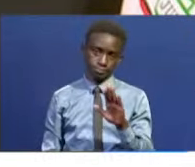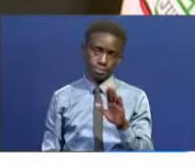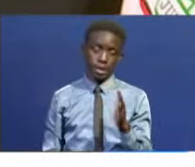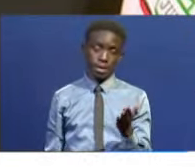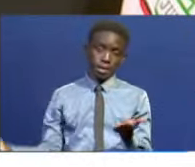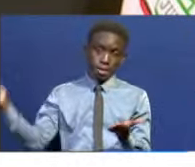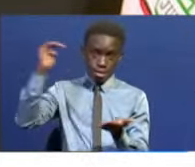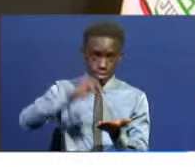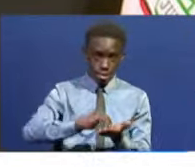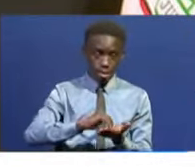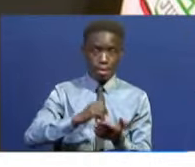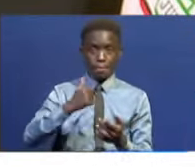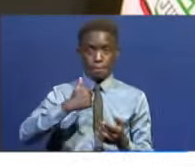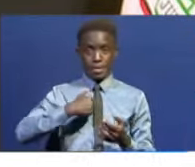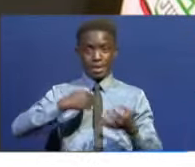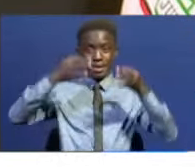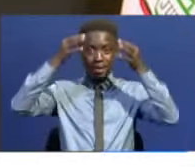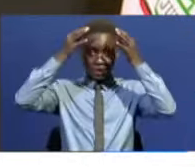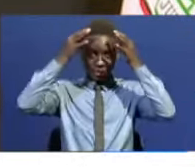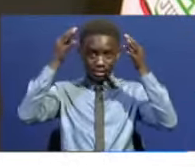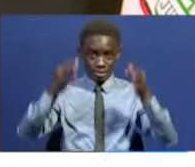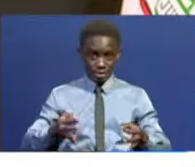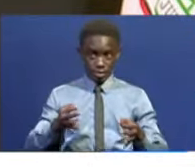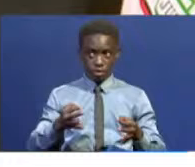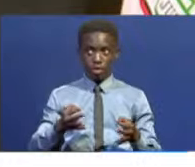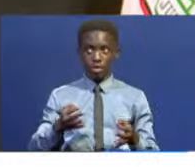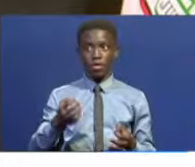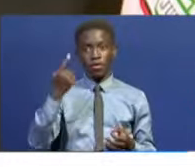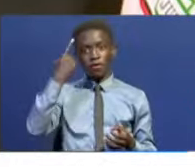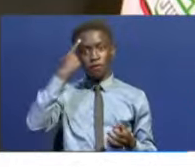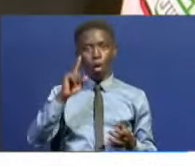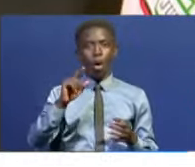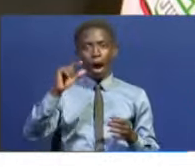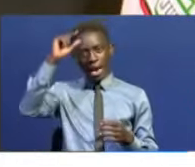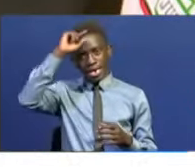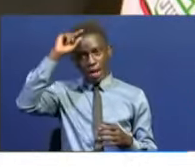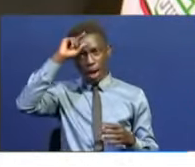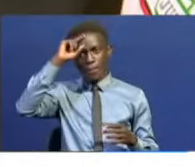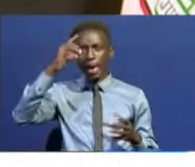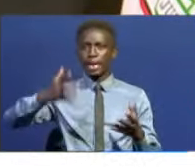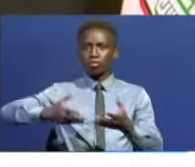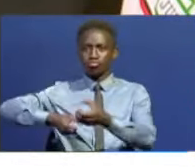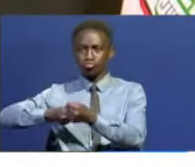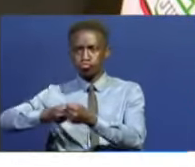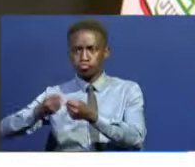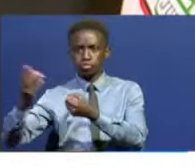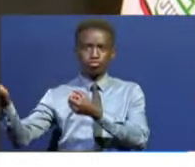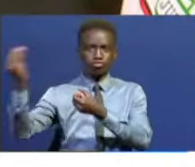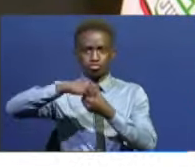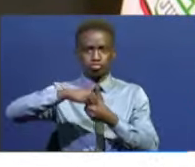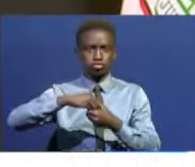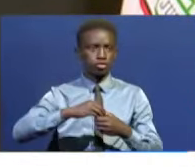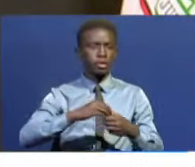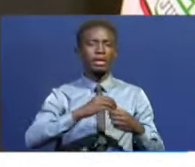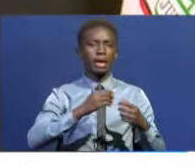my decision to embrace a broad-based government following the decision of the cabinet after the GNC protest